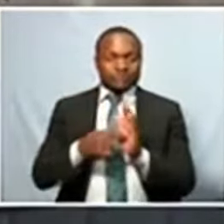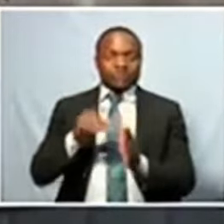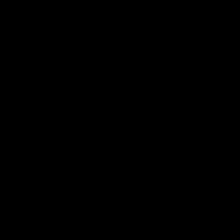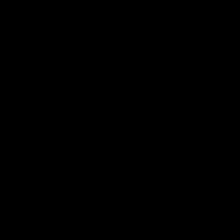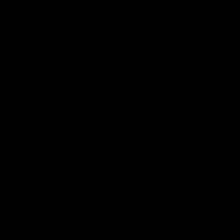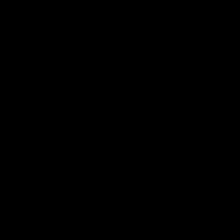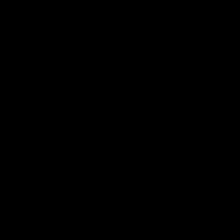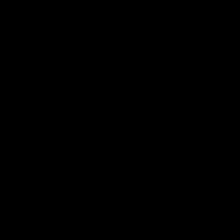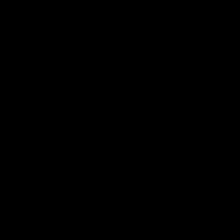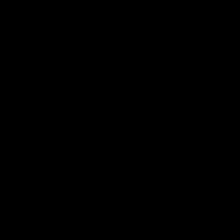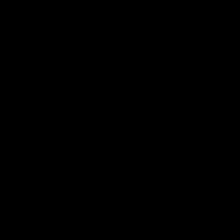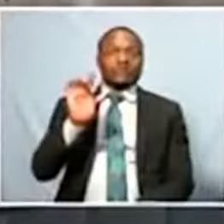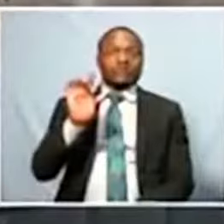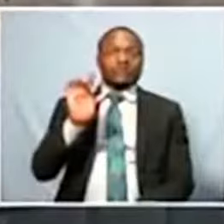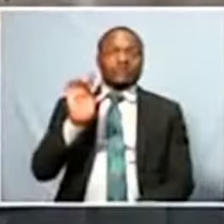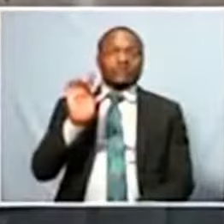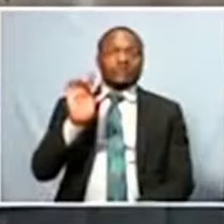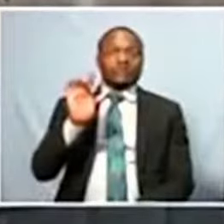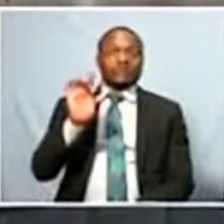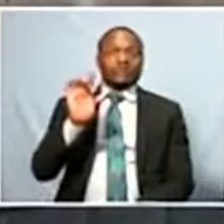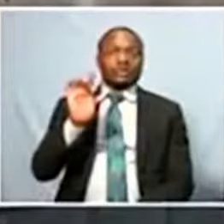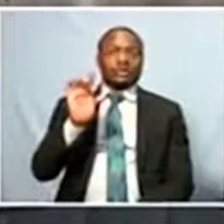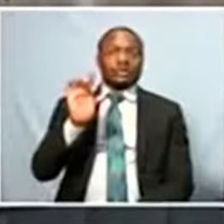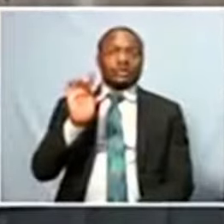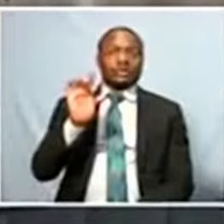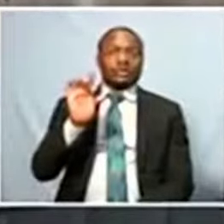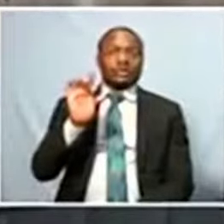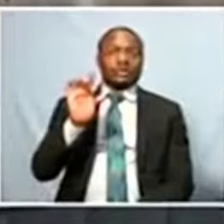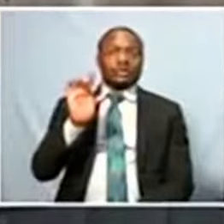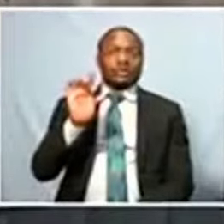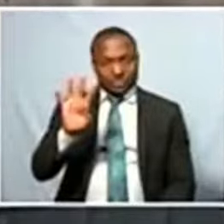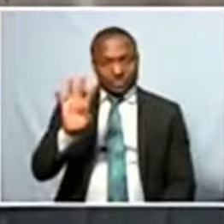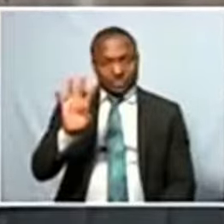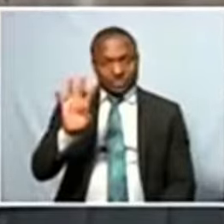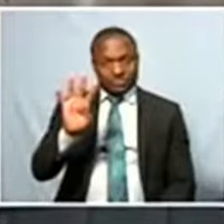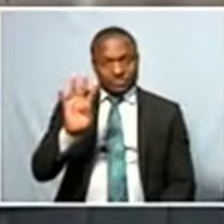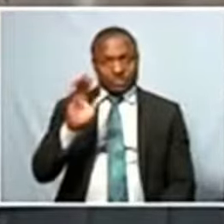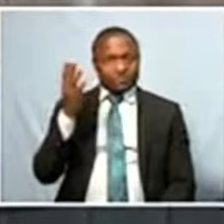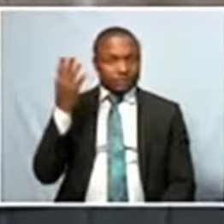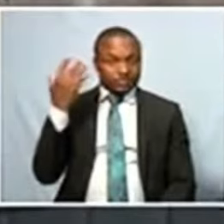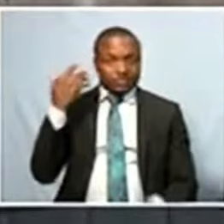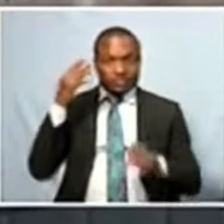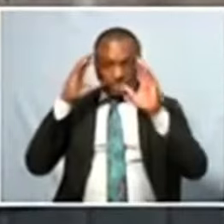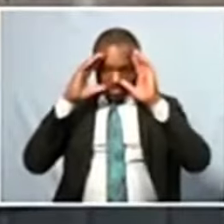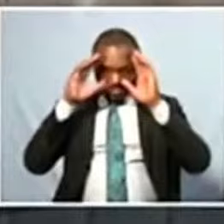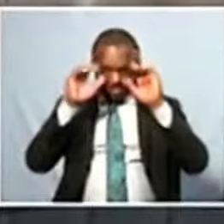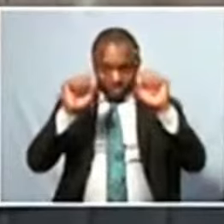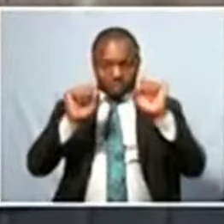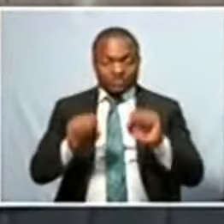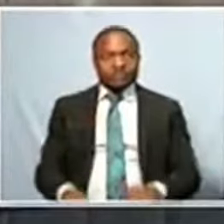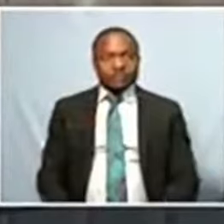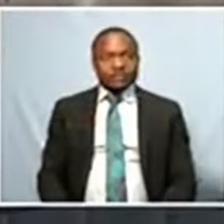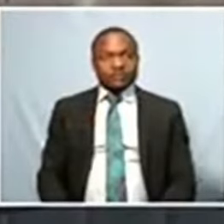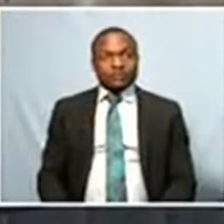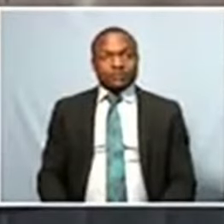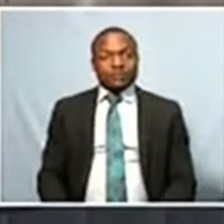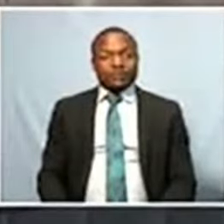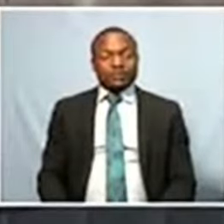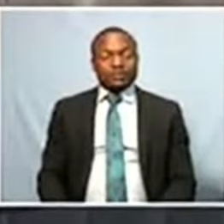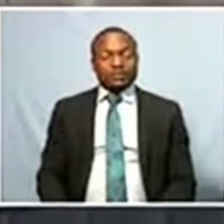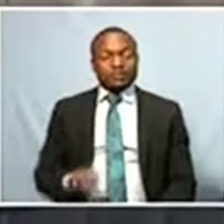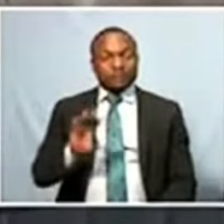1.8 million. 004, former president, which had an allocation